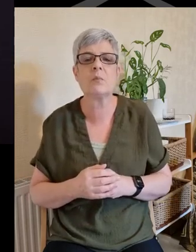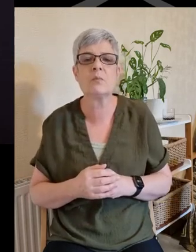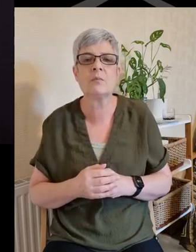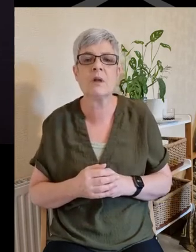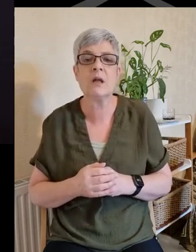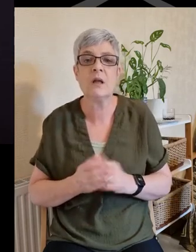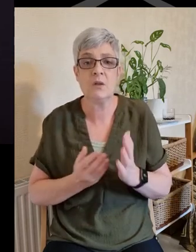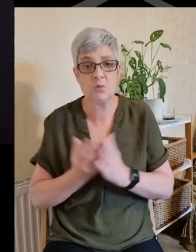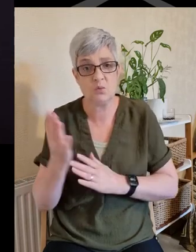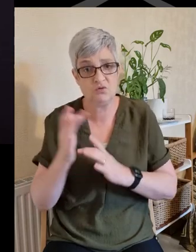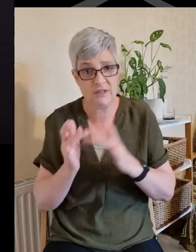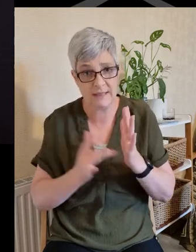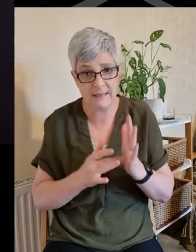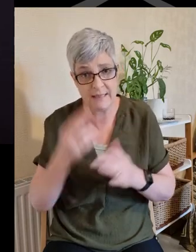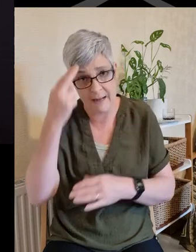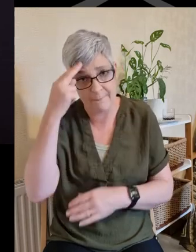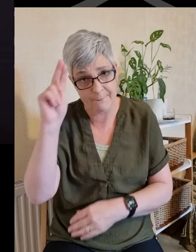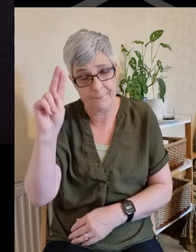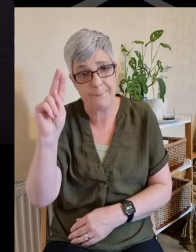In Jesus' name,